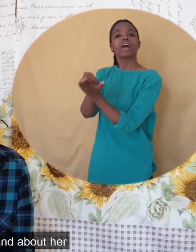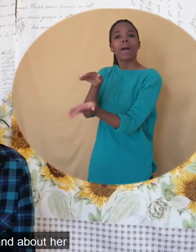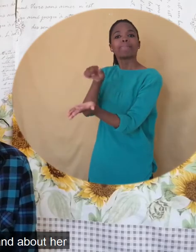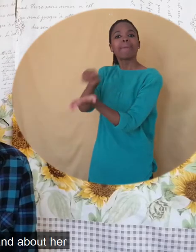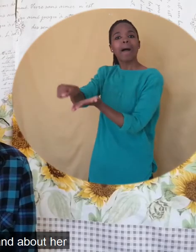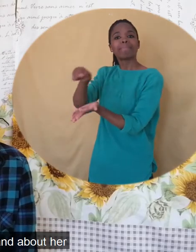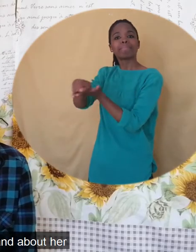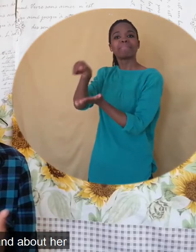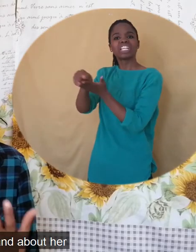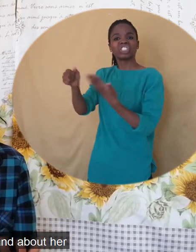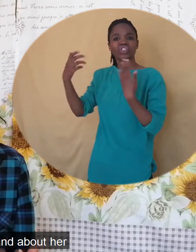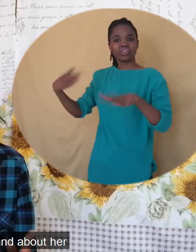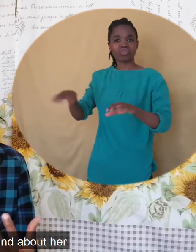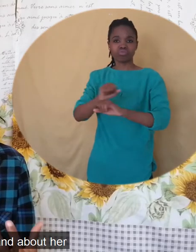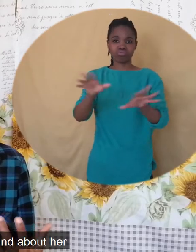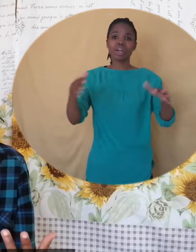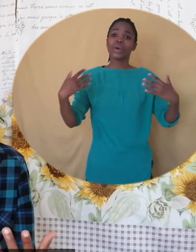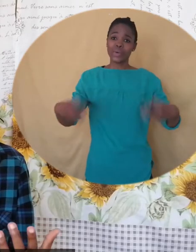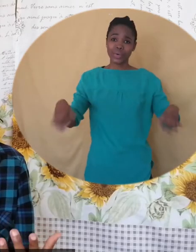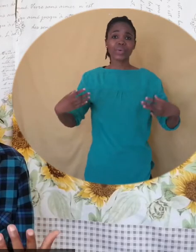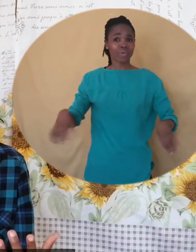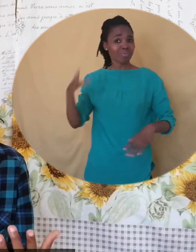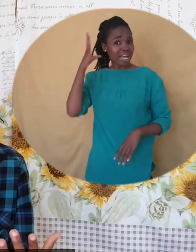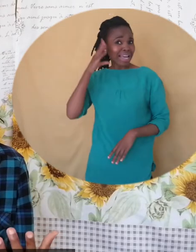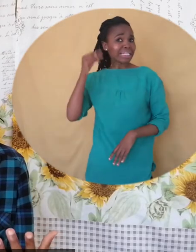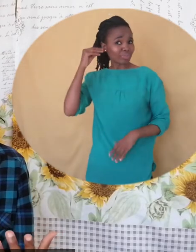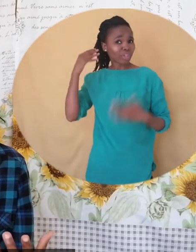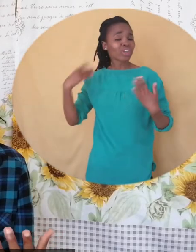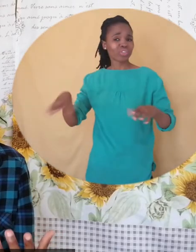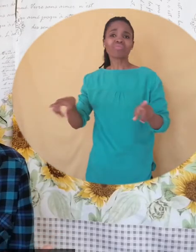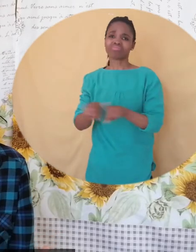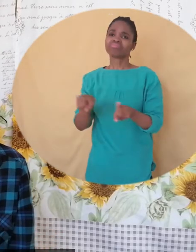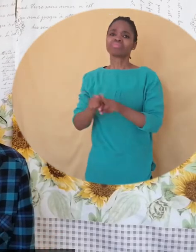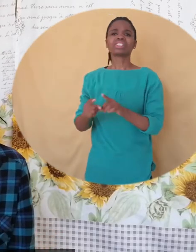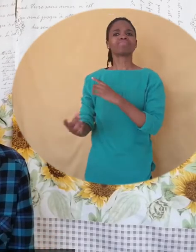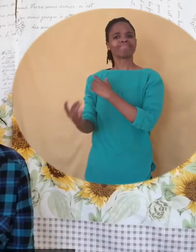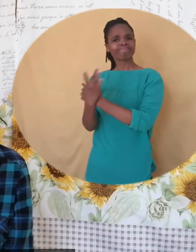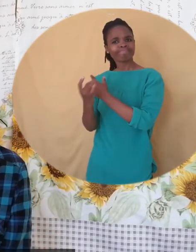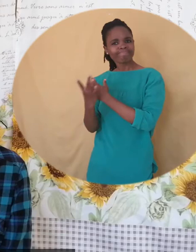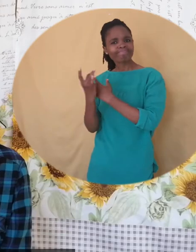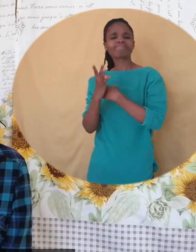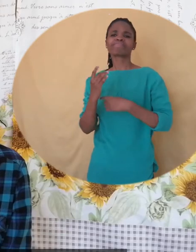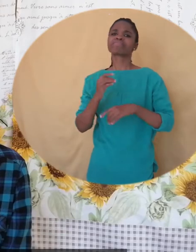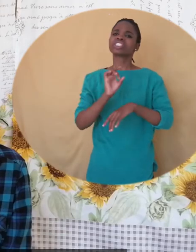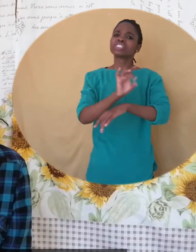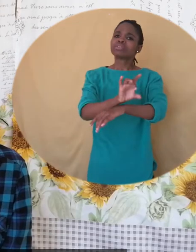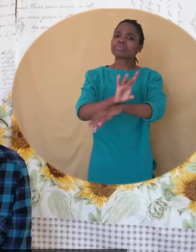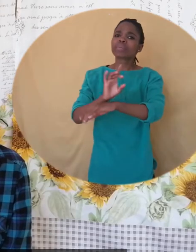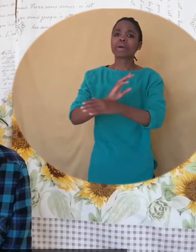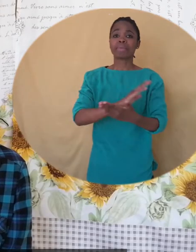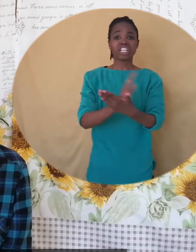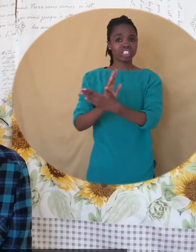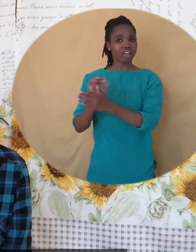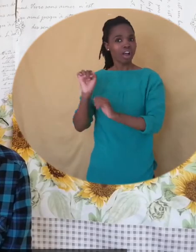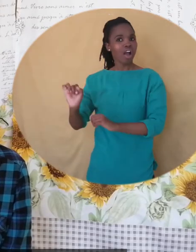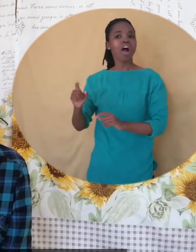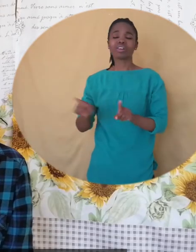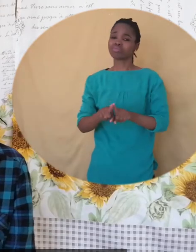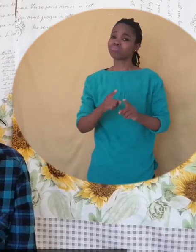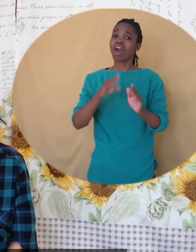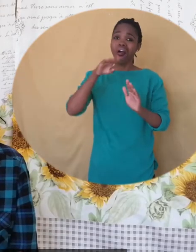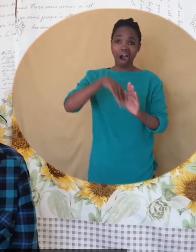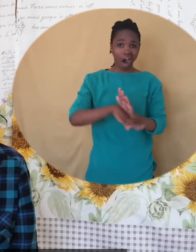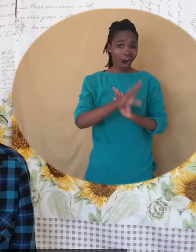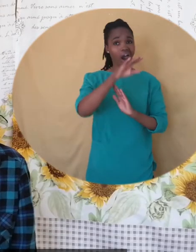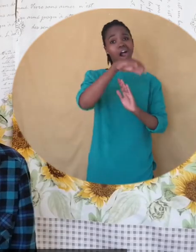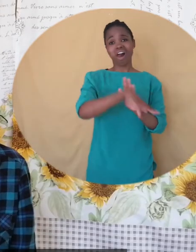journey as a publisher or having a book that has been published. She shares her journey on